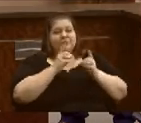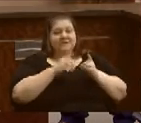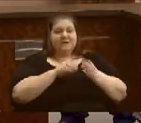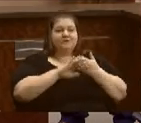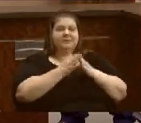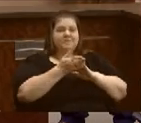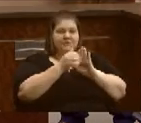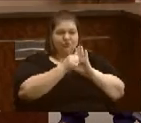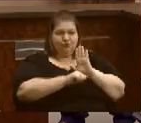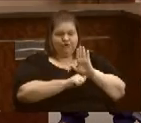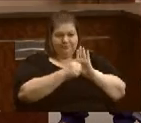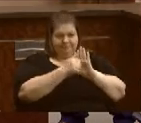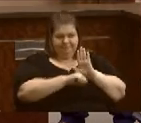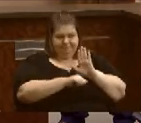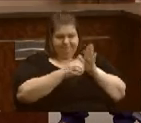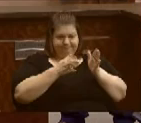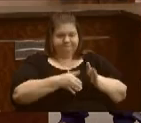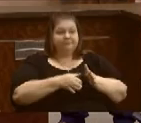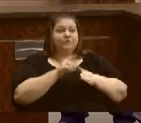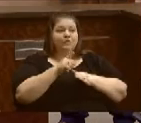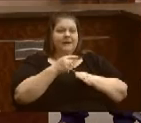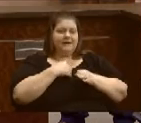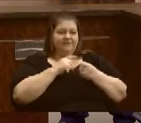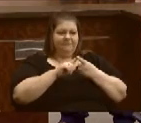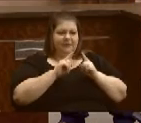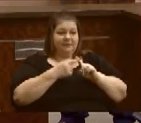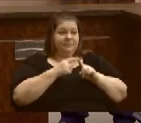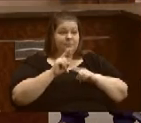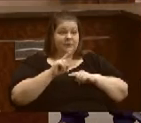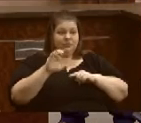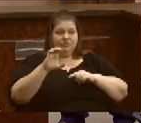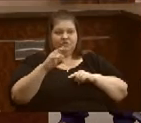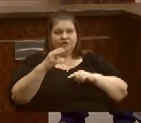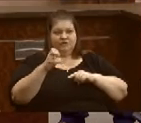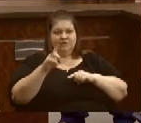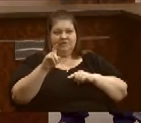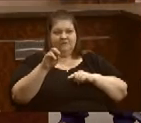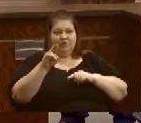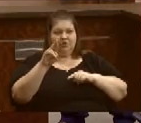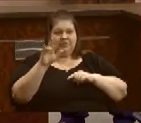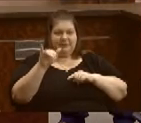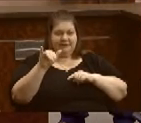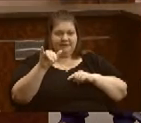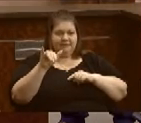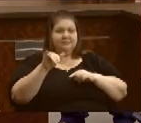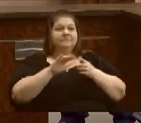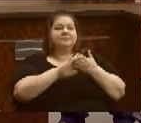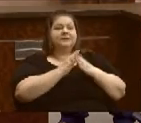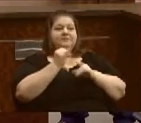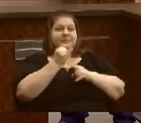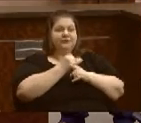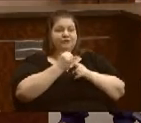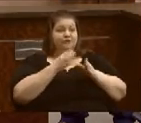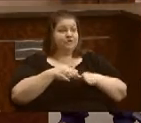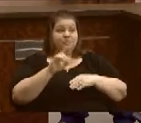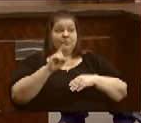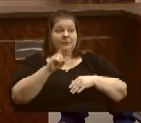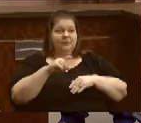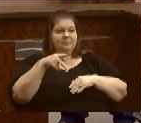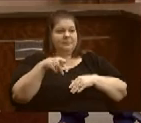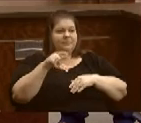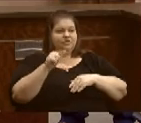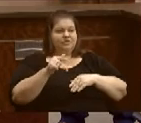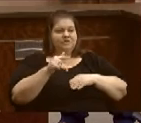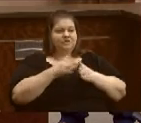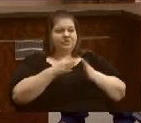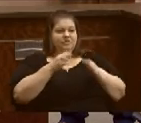surgeon. You had a friend in Chevrolet who helped you to get an internship at Prince George's General